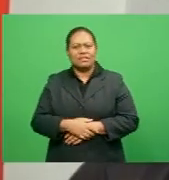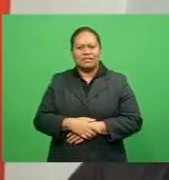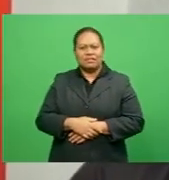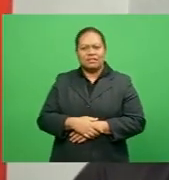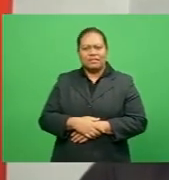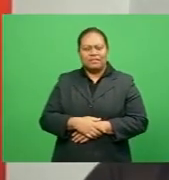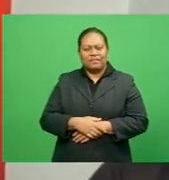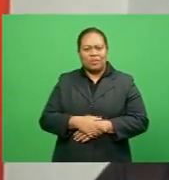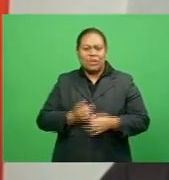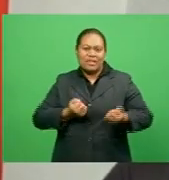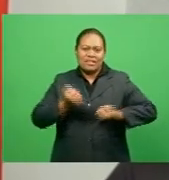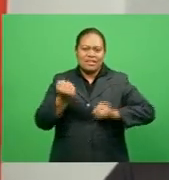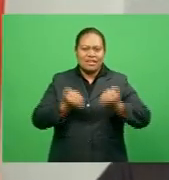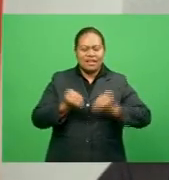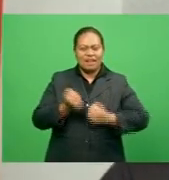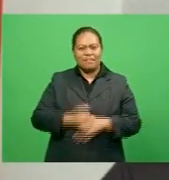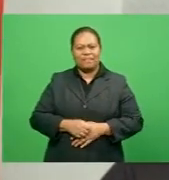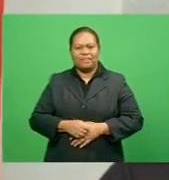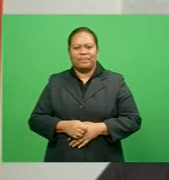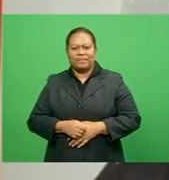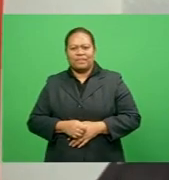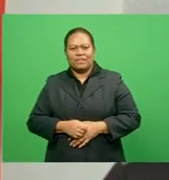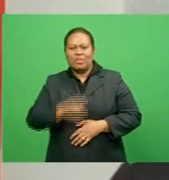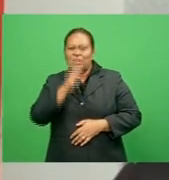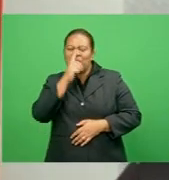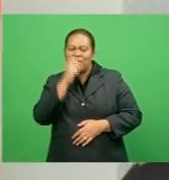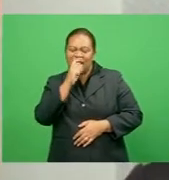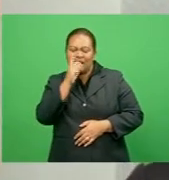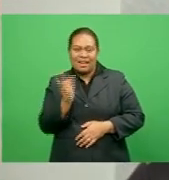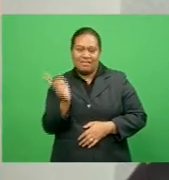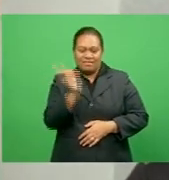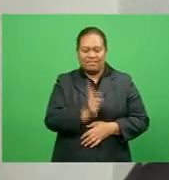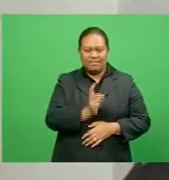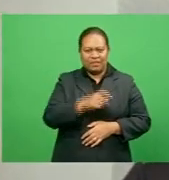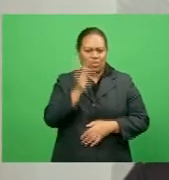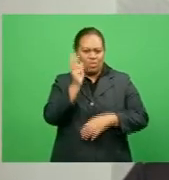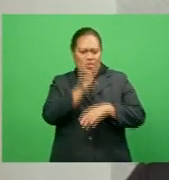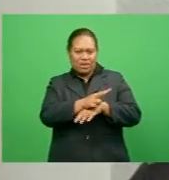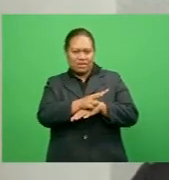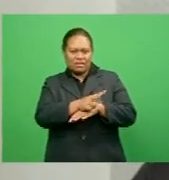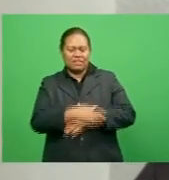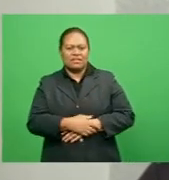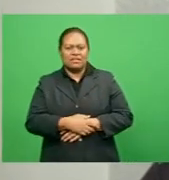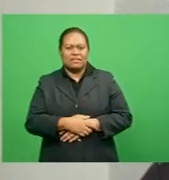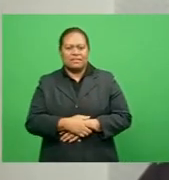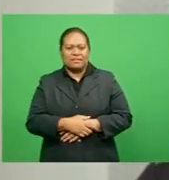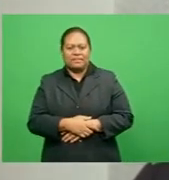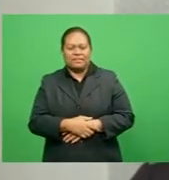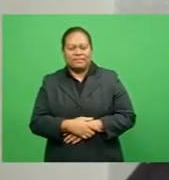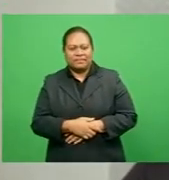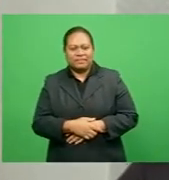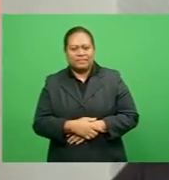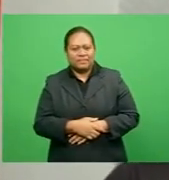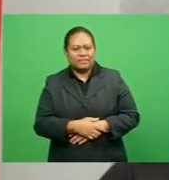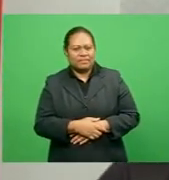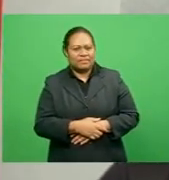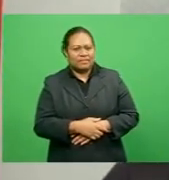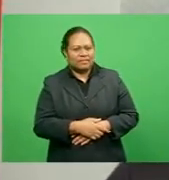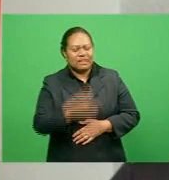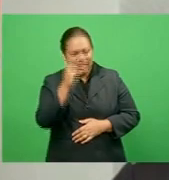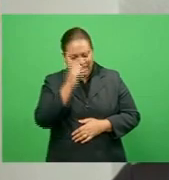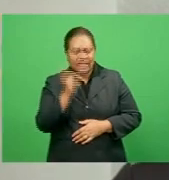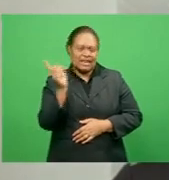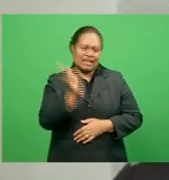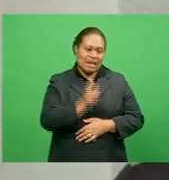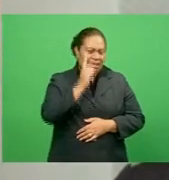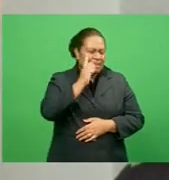that are not people who are not unable to see those fast cars on the drag race. They could come down and